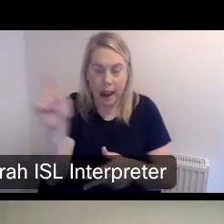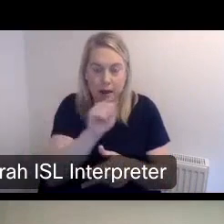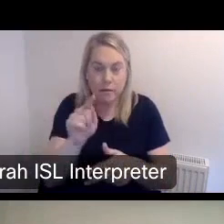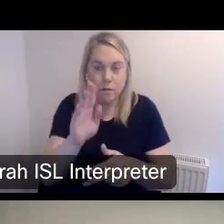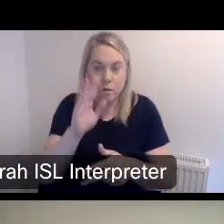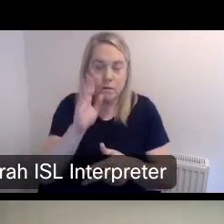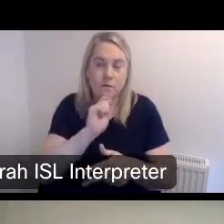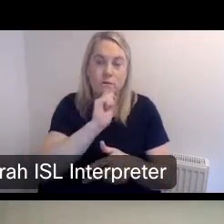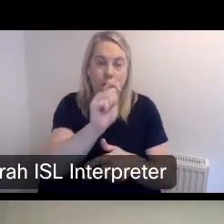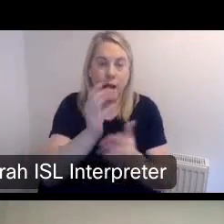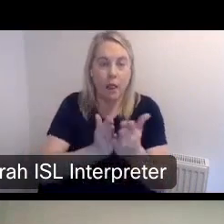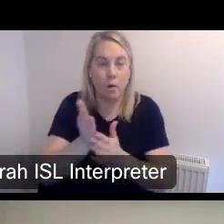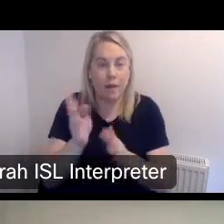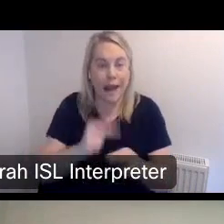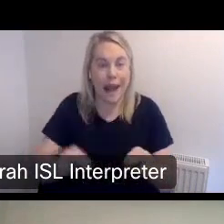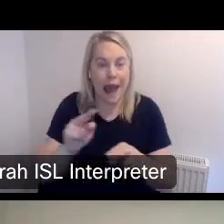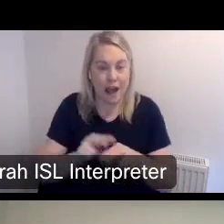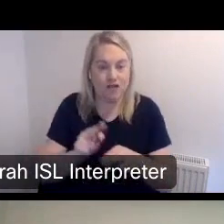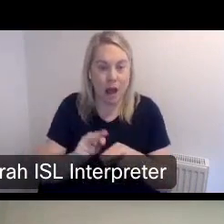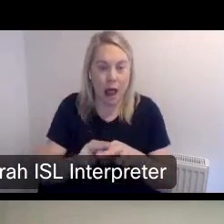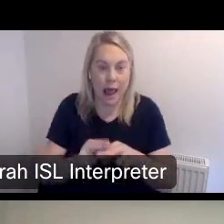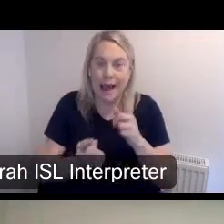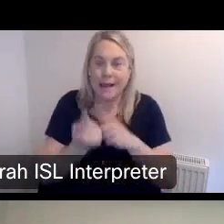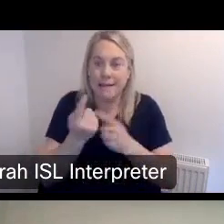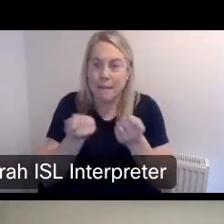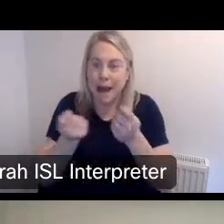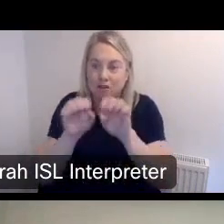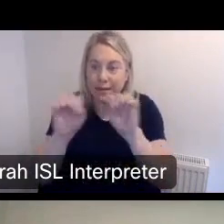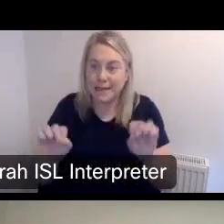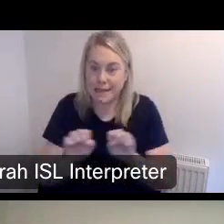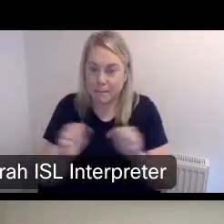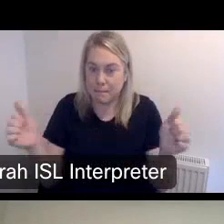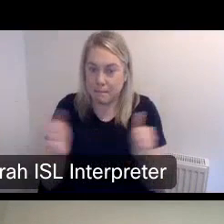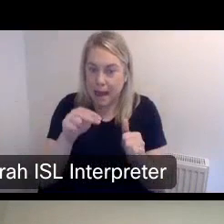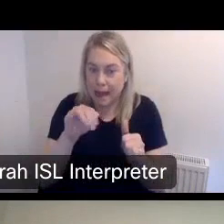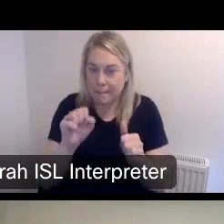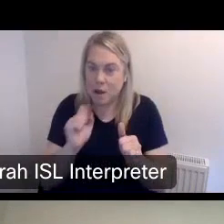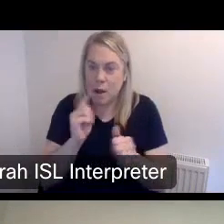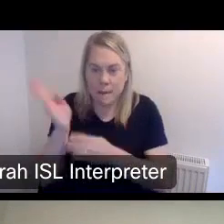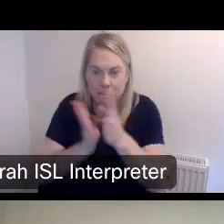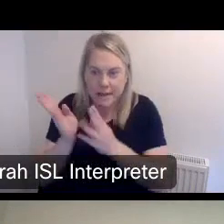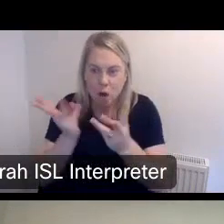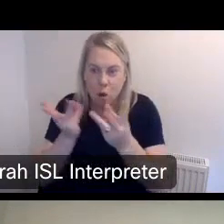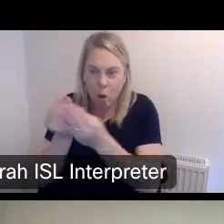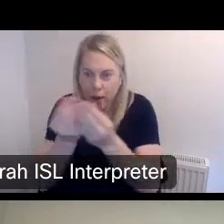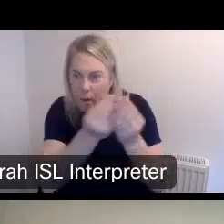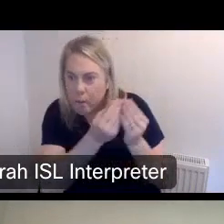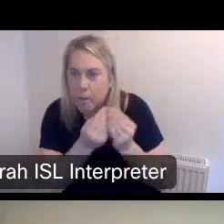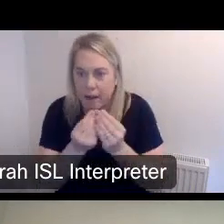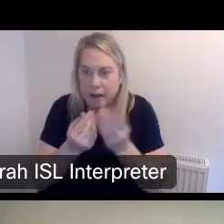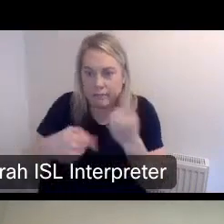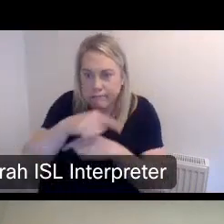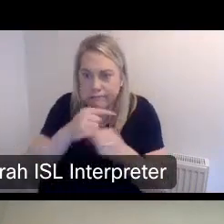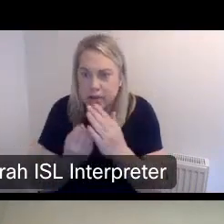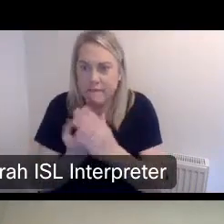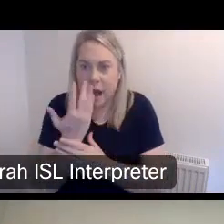through the National Incident Management System. So we've been very busy working with colleagues in the State Claims Agency in particular,